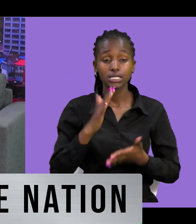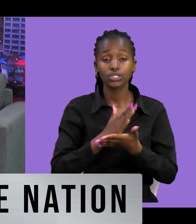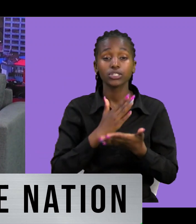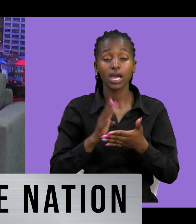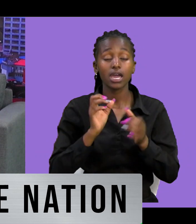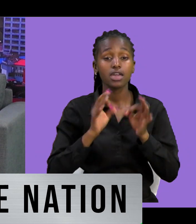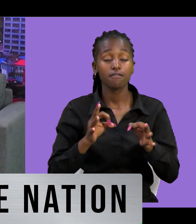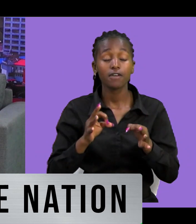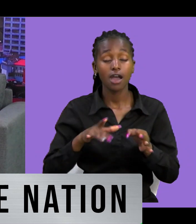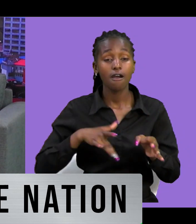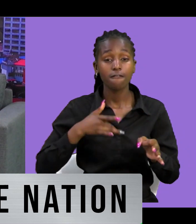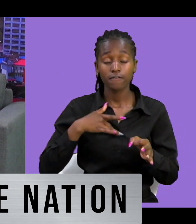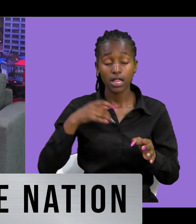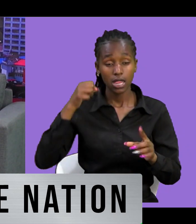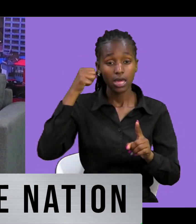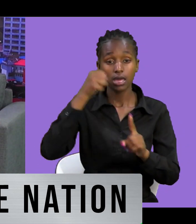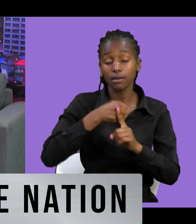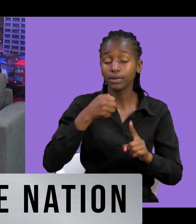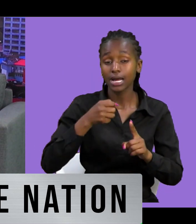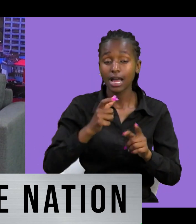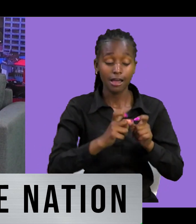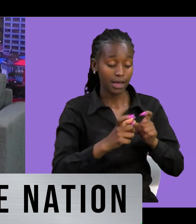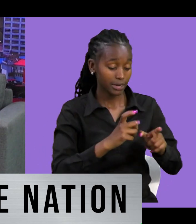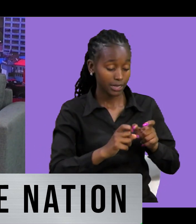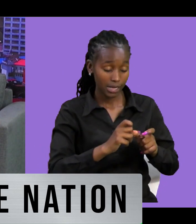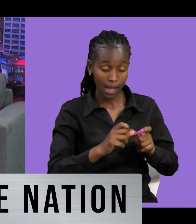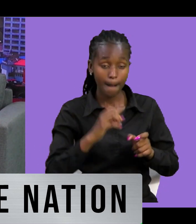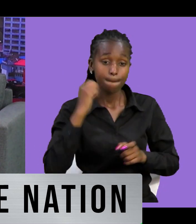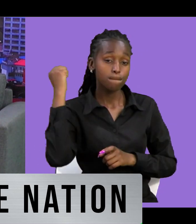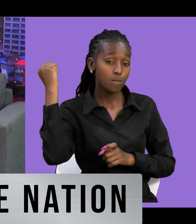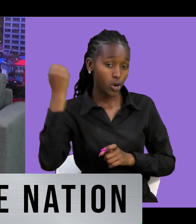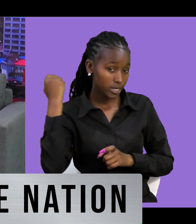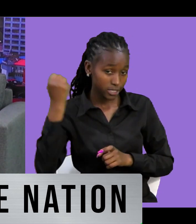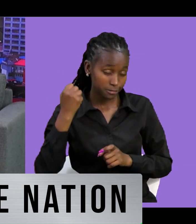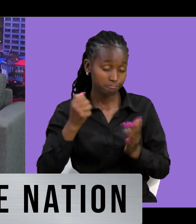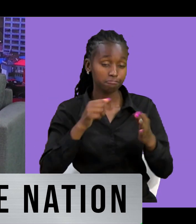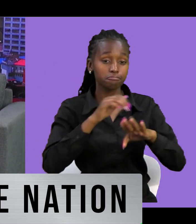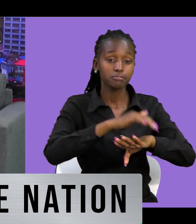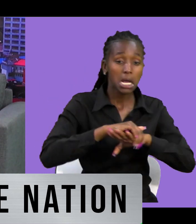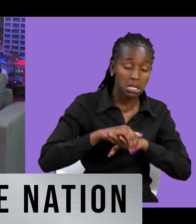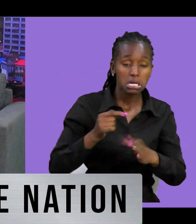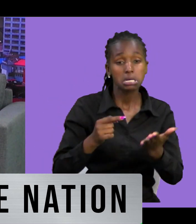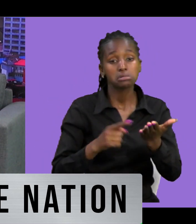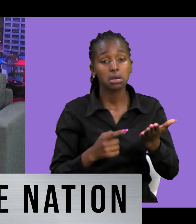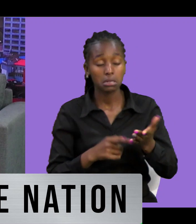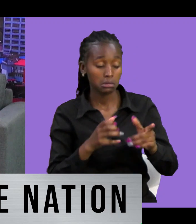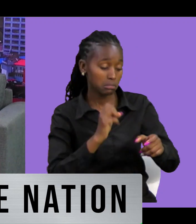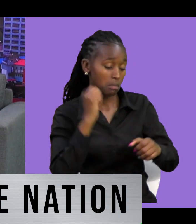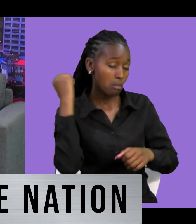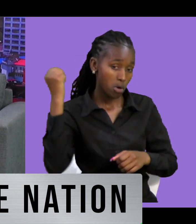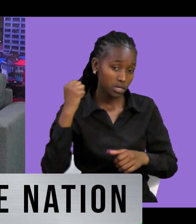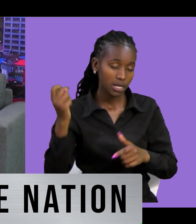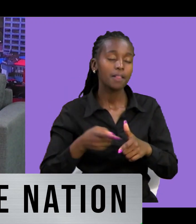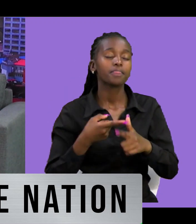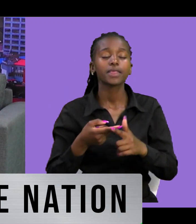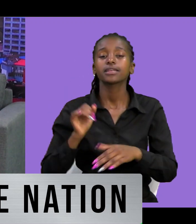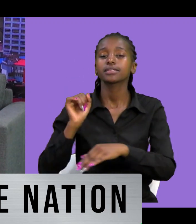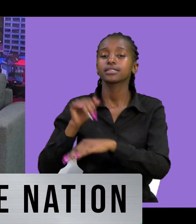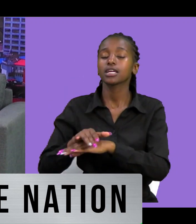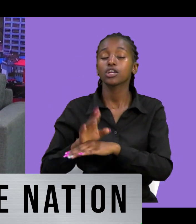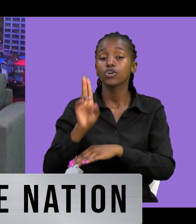want to know your opinion. Just write politics or siasa, whichever you want to write, and then send it to